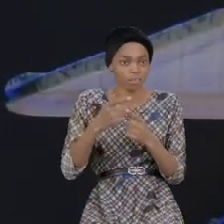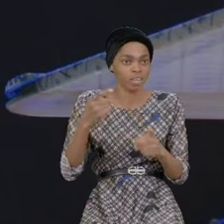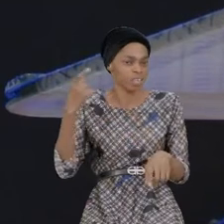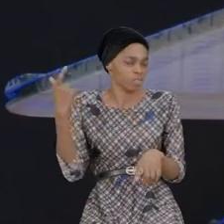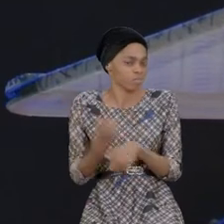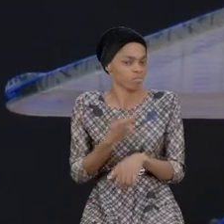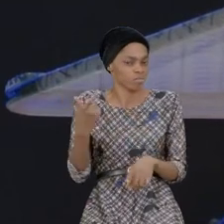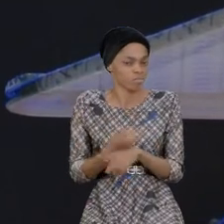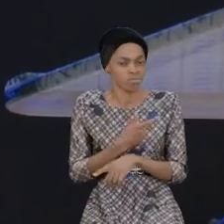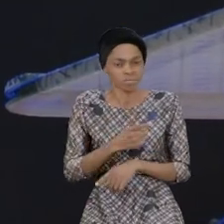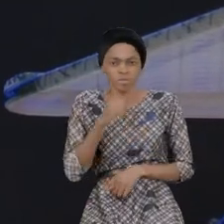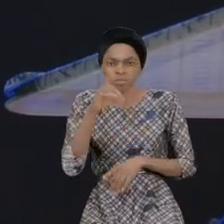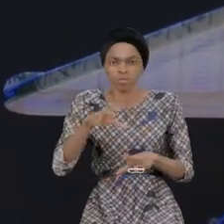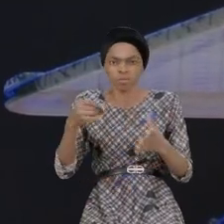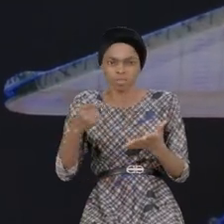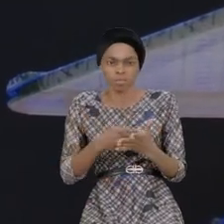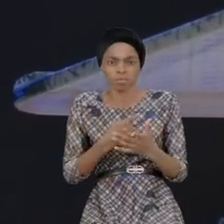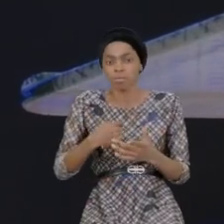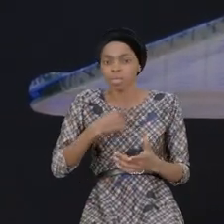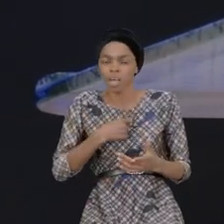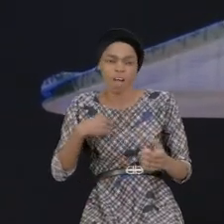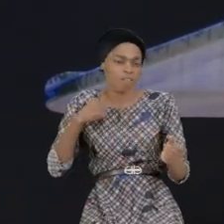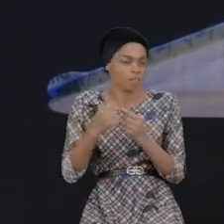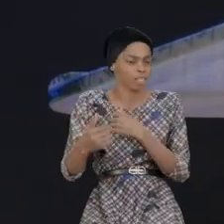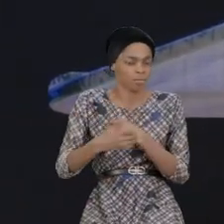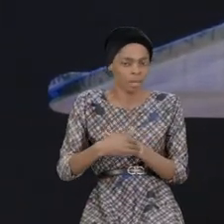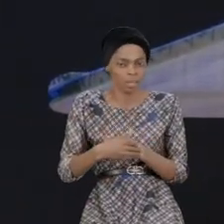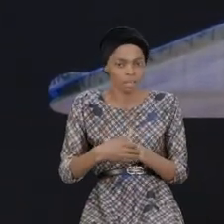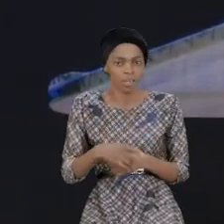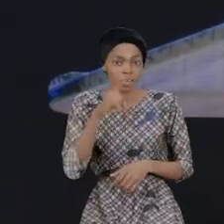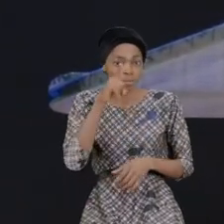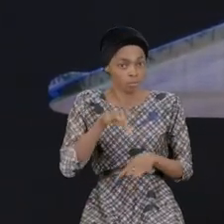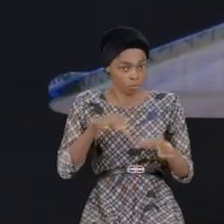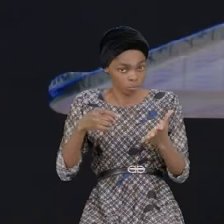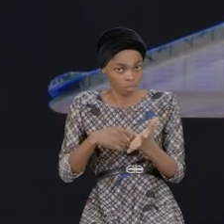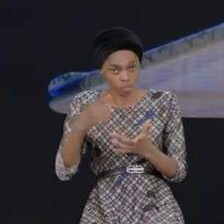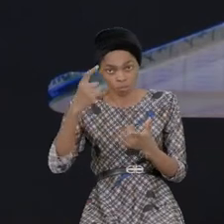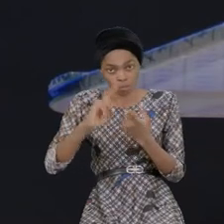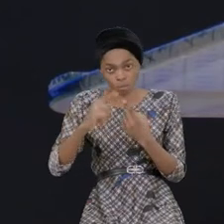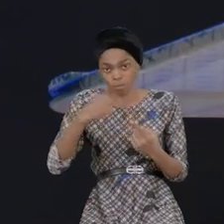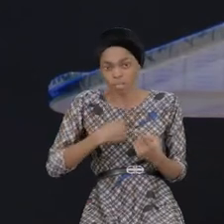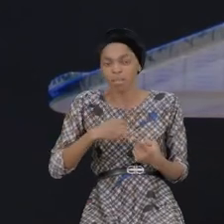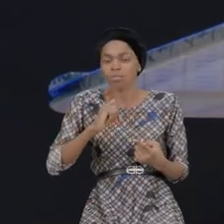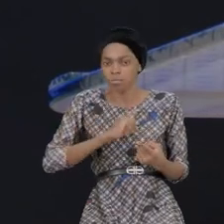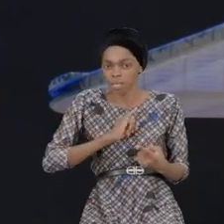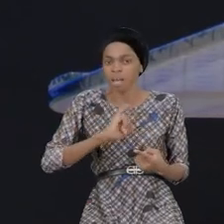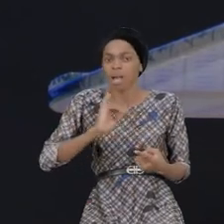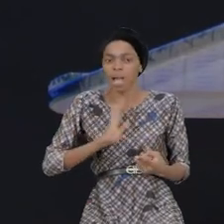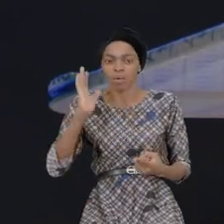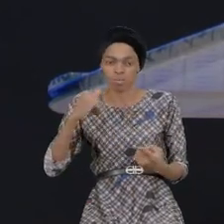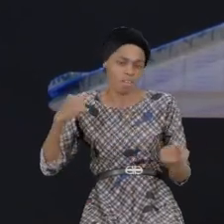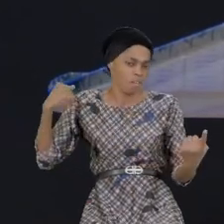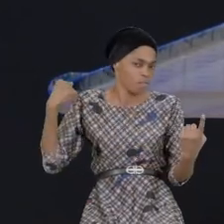Revenge, retaliation. I'll do this against him. She did that to